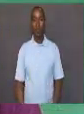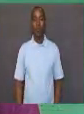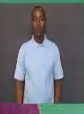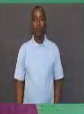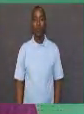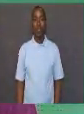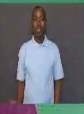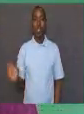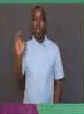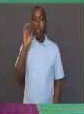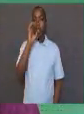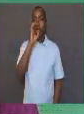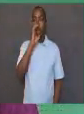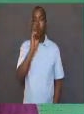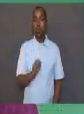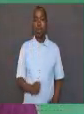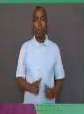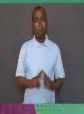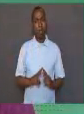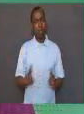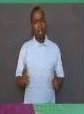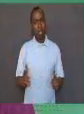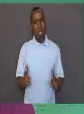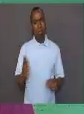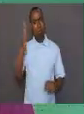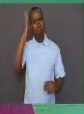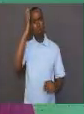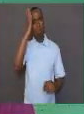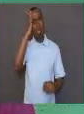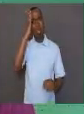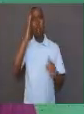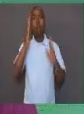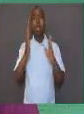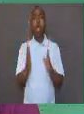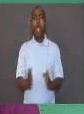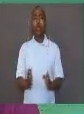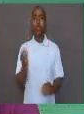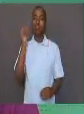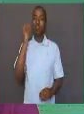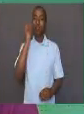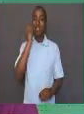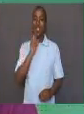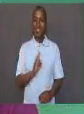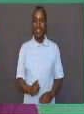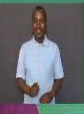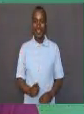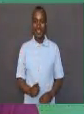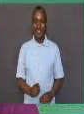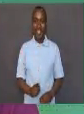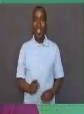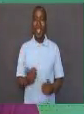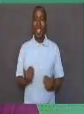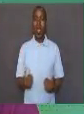Ethiopia is home to some very prominent biologists, as we saw in our